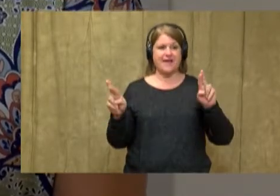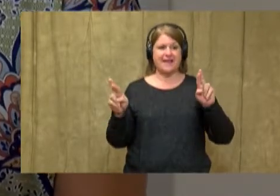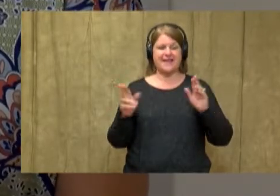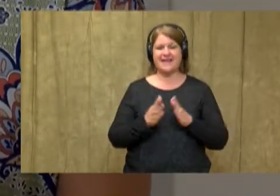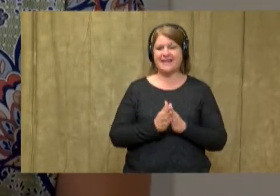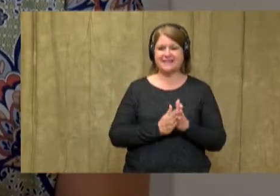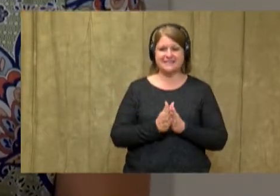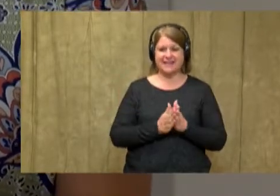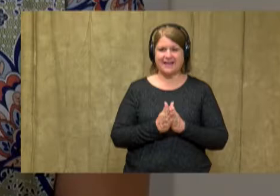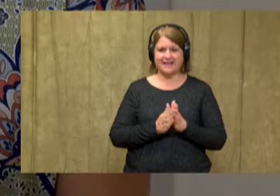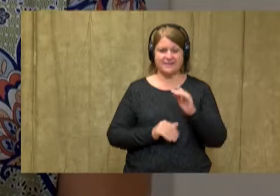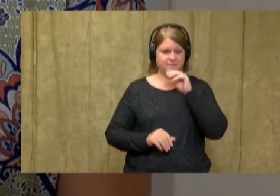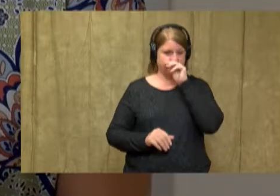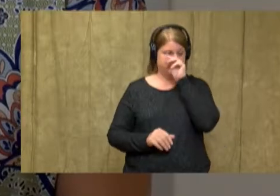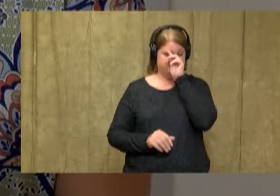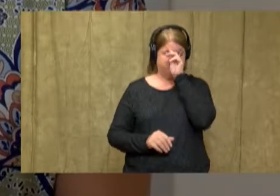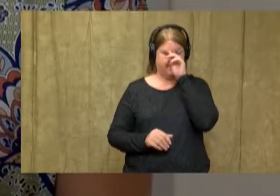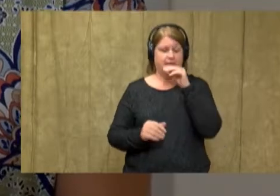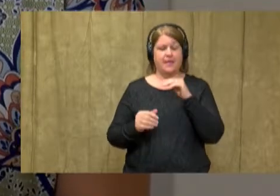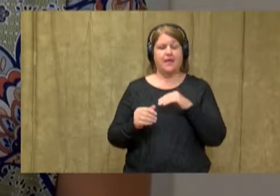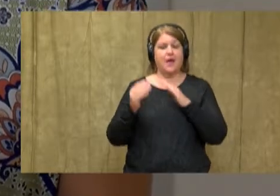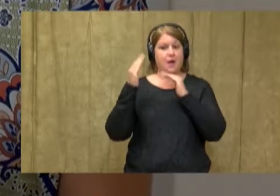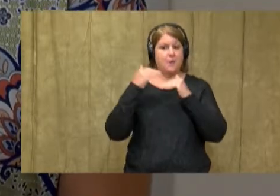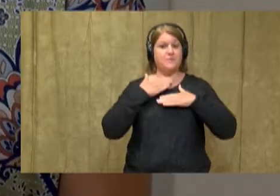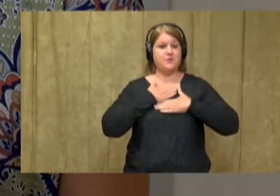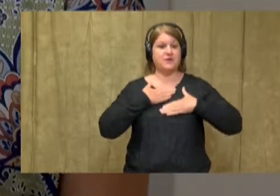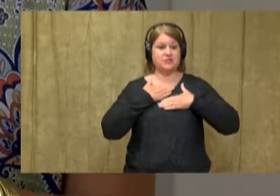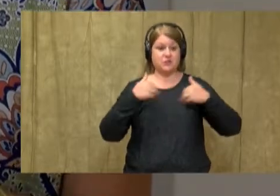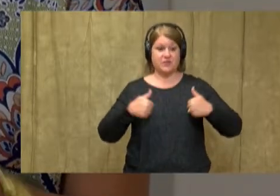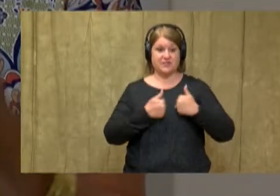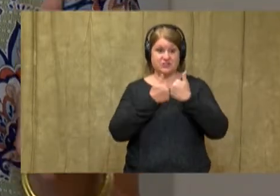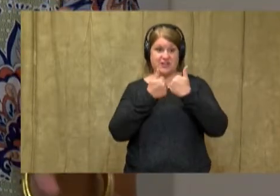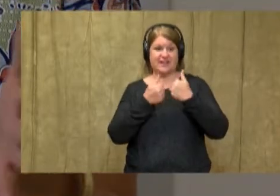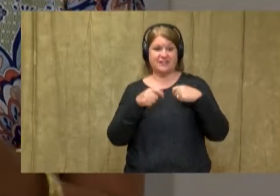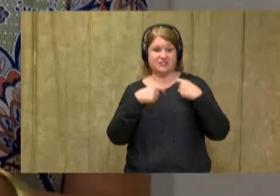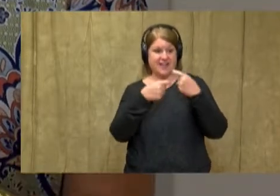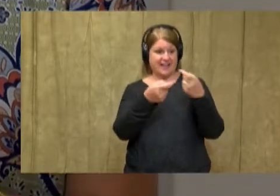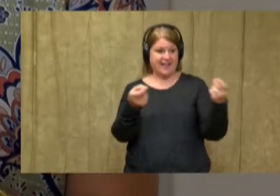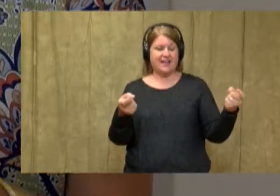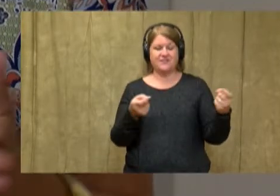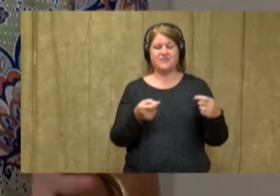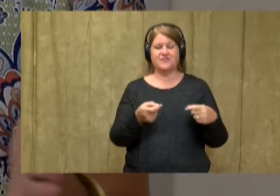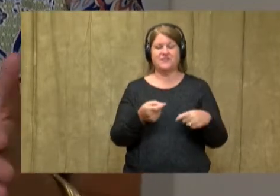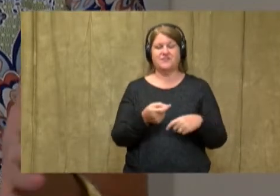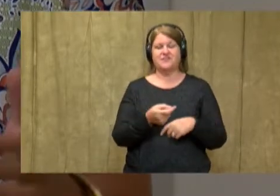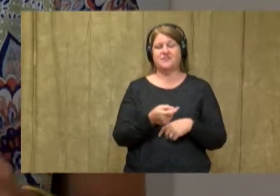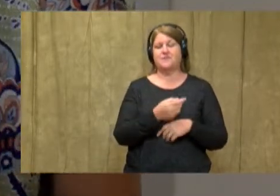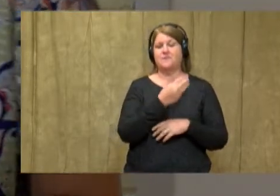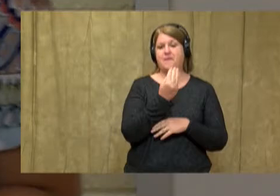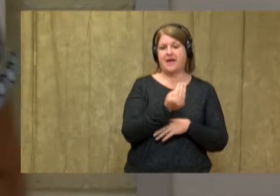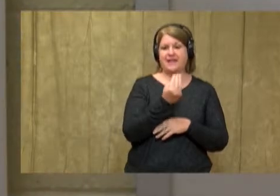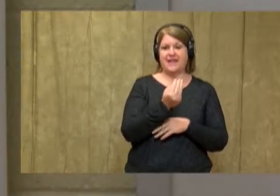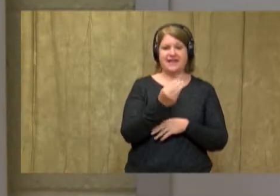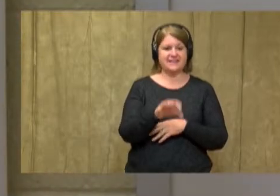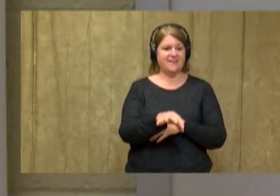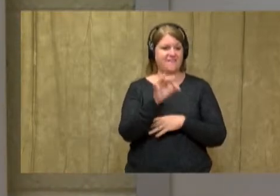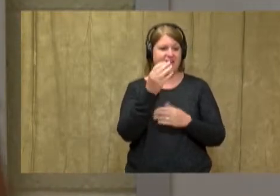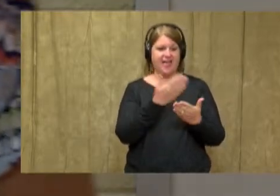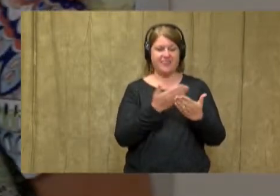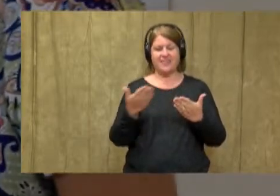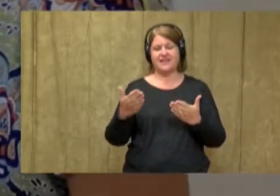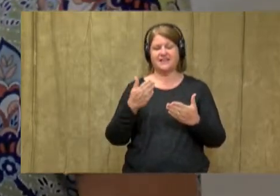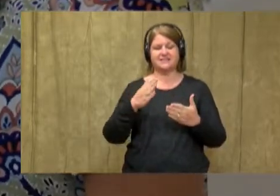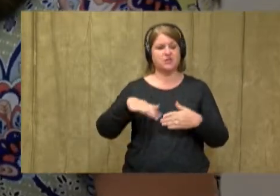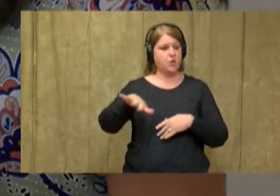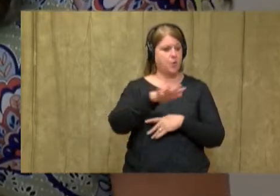I hope you also joined the challenge that I gave you on Monday to find things around your house to show the